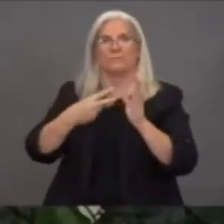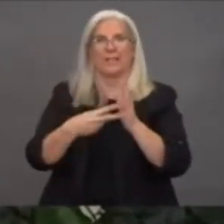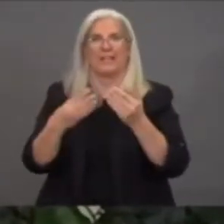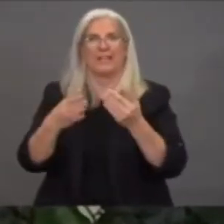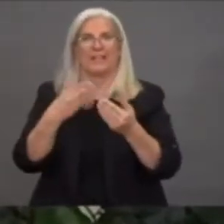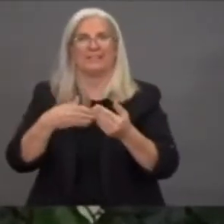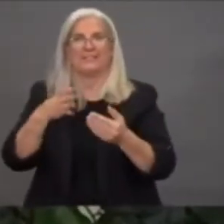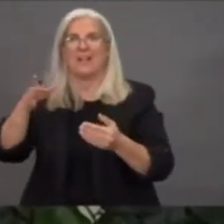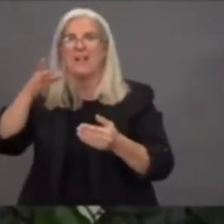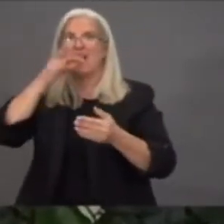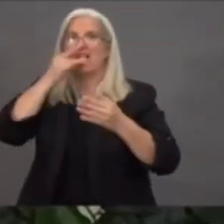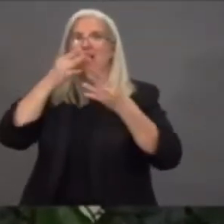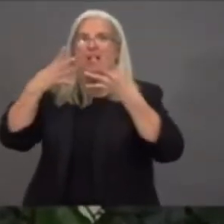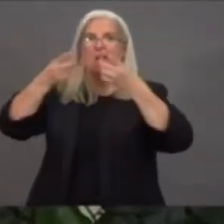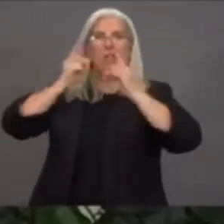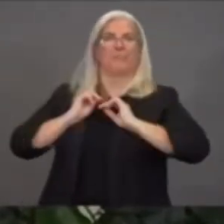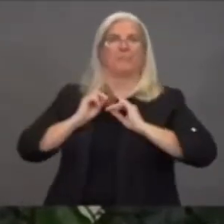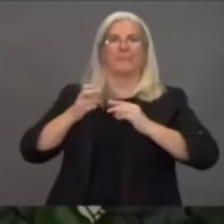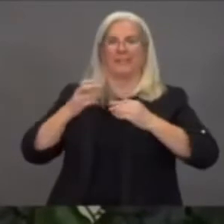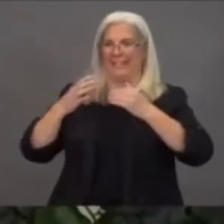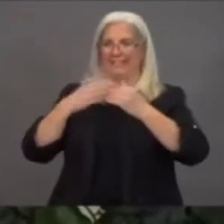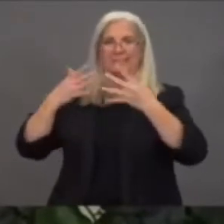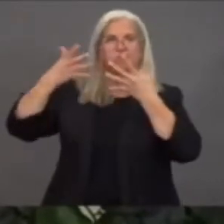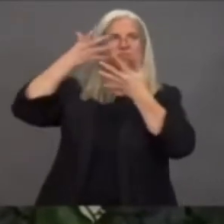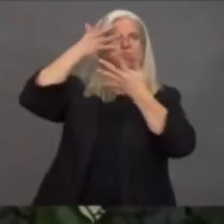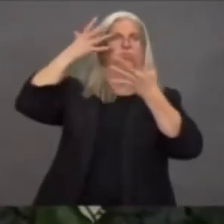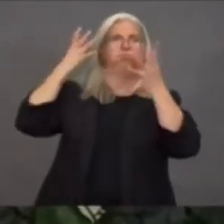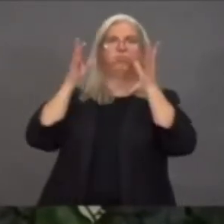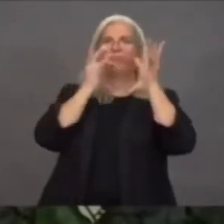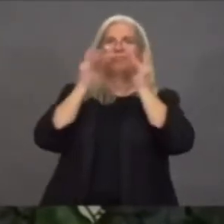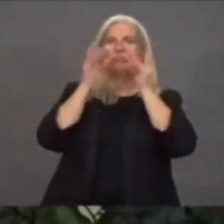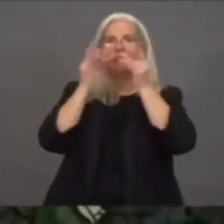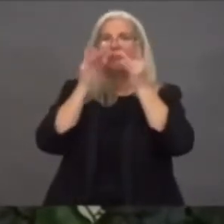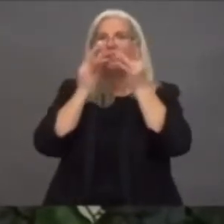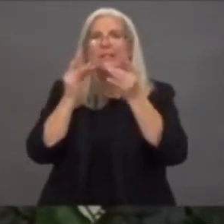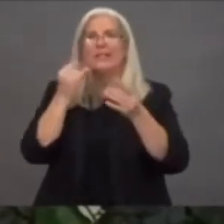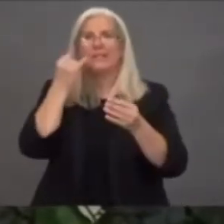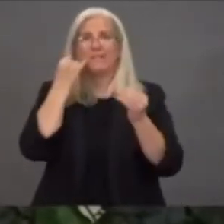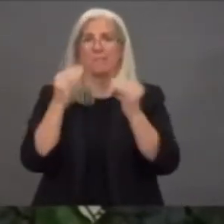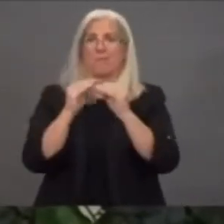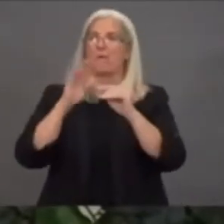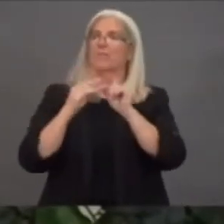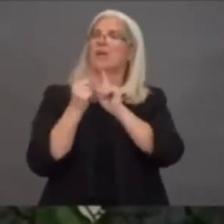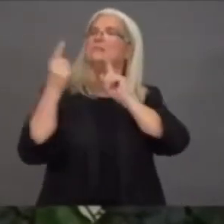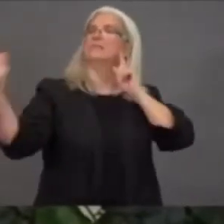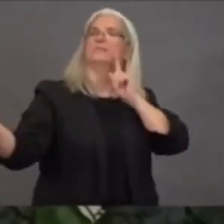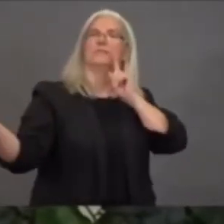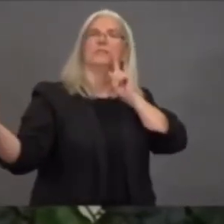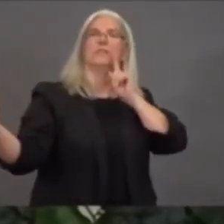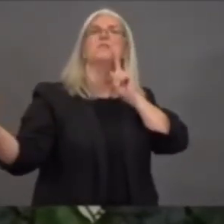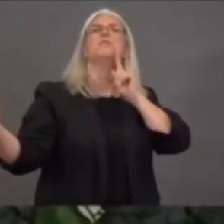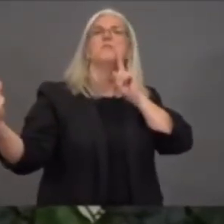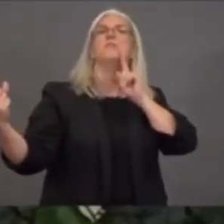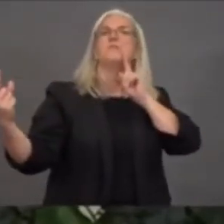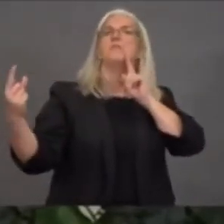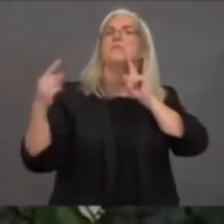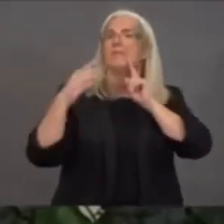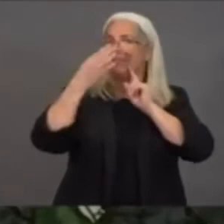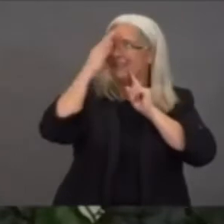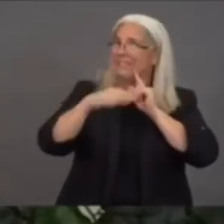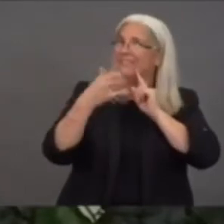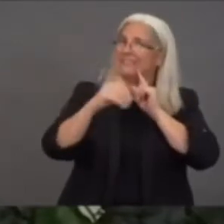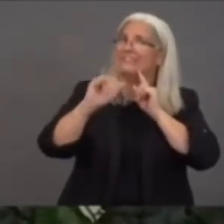the indoor air, and then the next person in the room, even if they're more than 6 feet away, can breathe it in. And so that's why we always